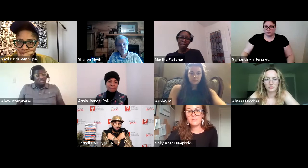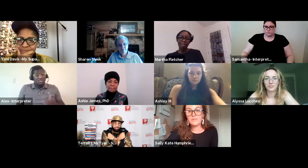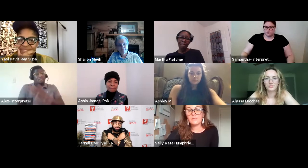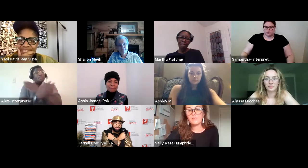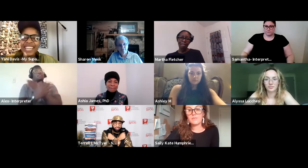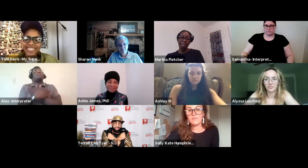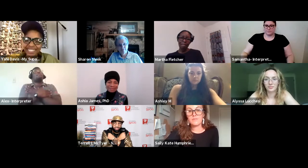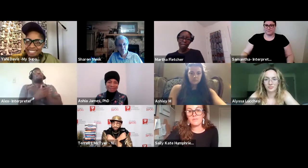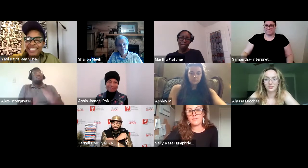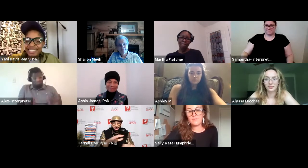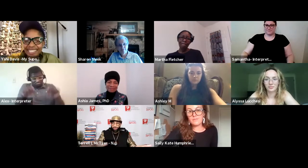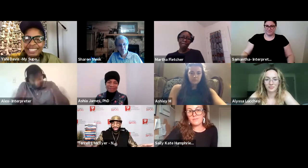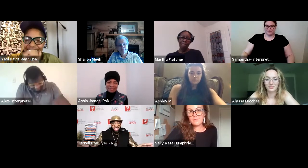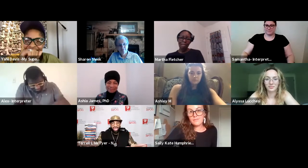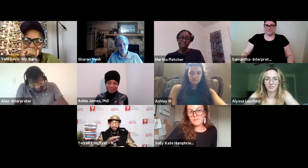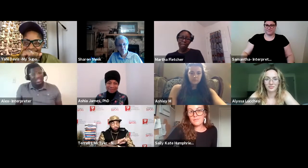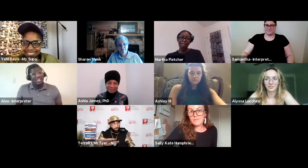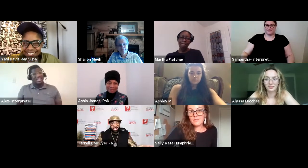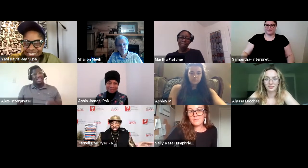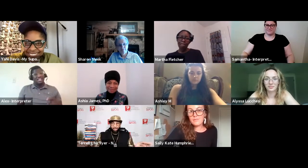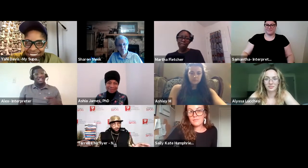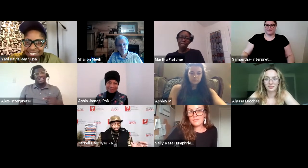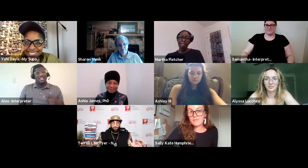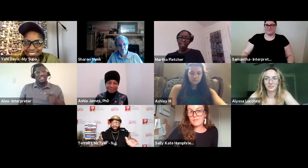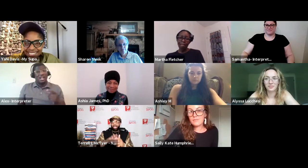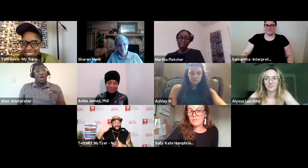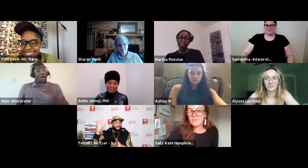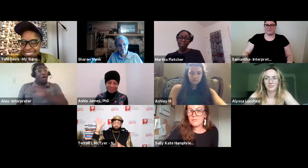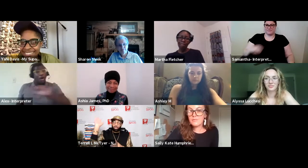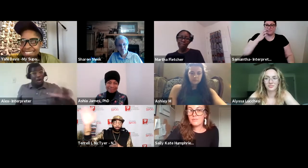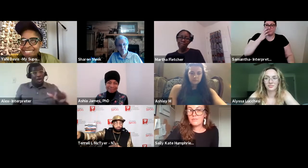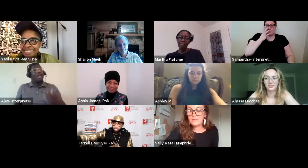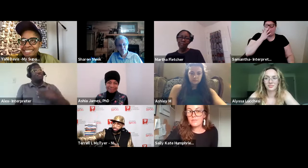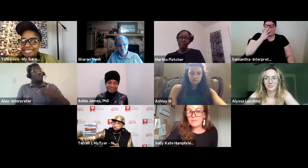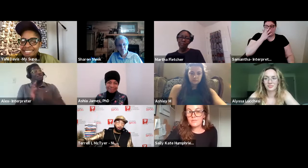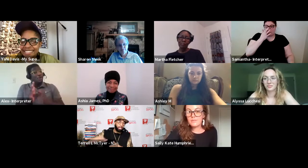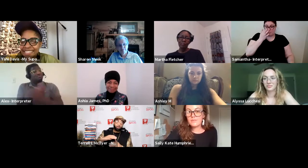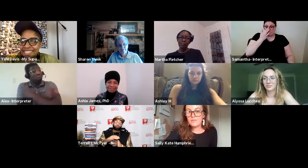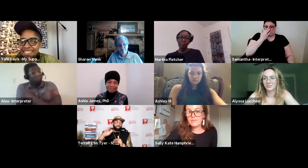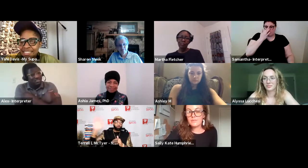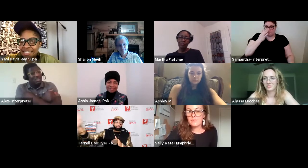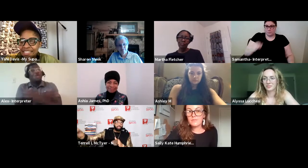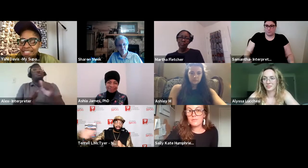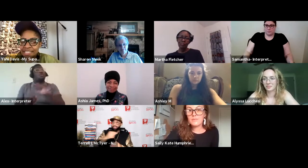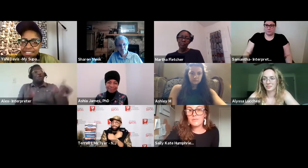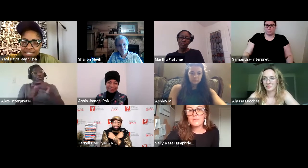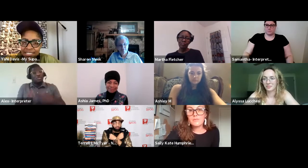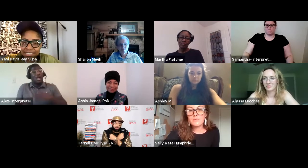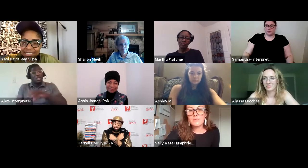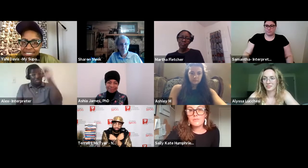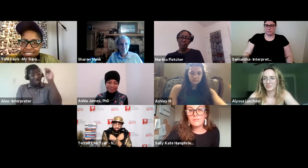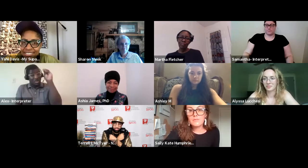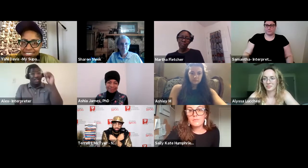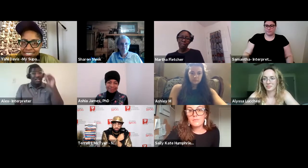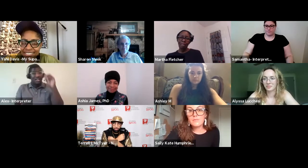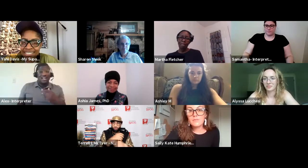get this. Yes. So every word I learn, I when they're departing away from me, going away to college, I can give them